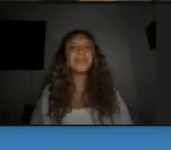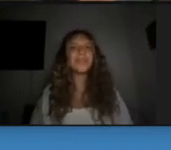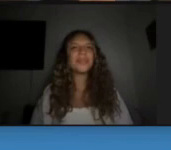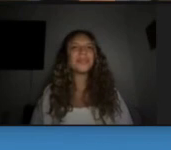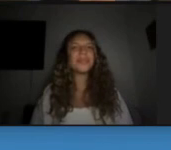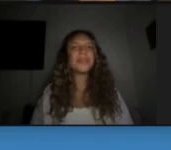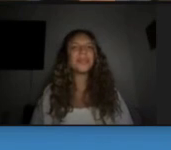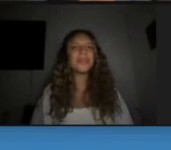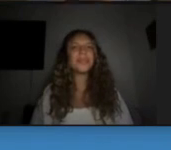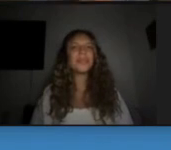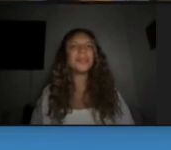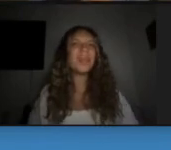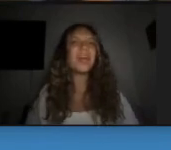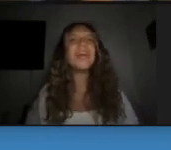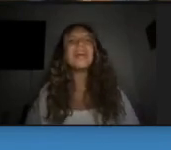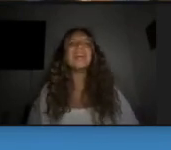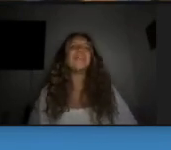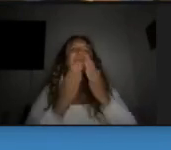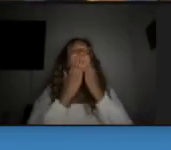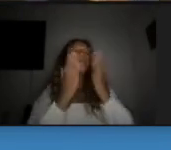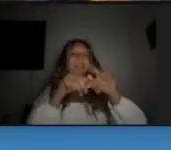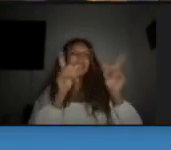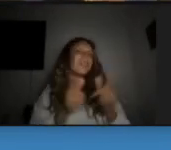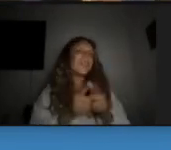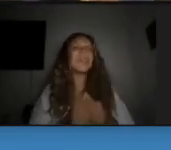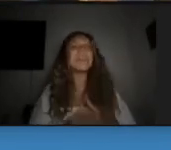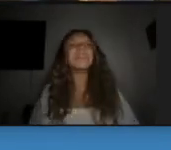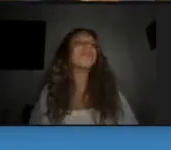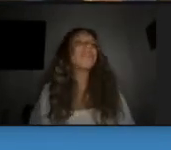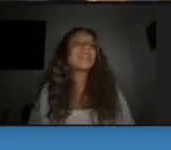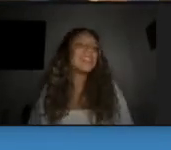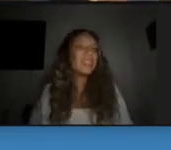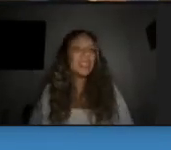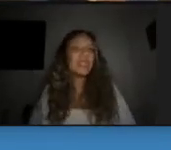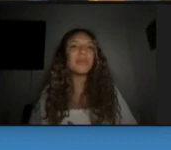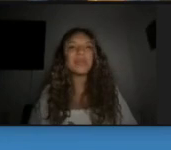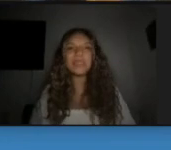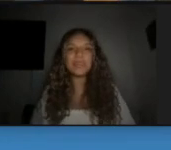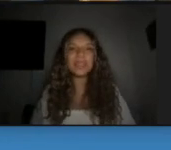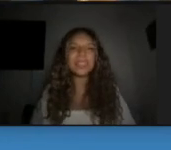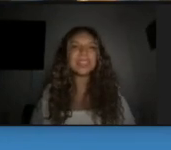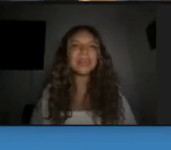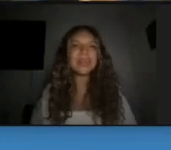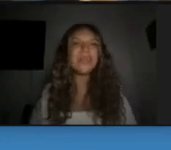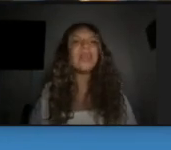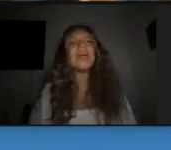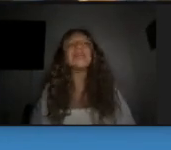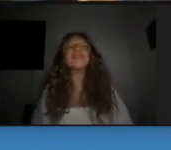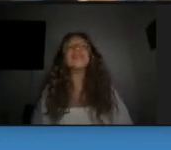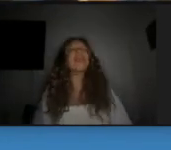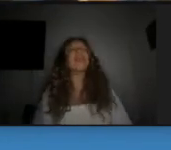thankful for you yeah i love you and like she said thank you for being our support system